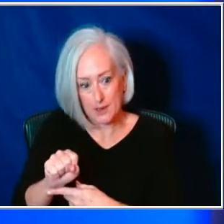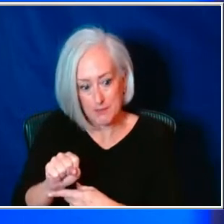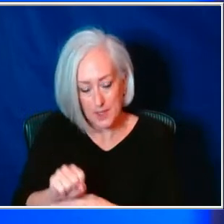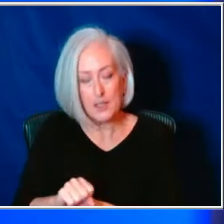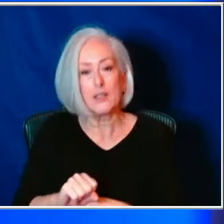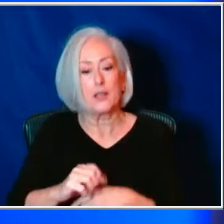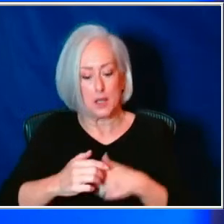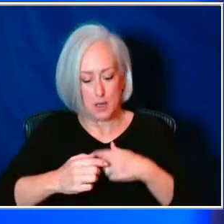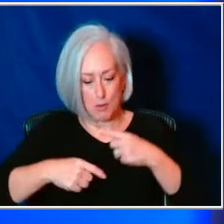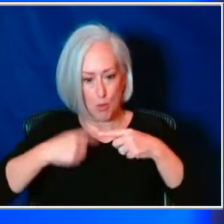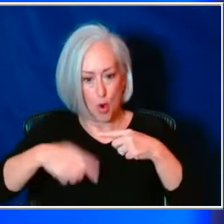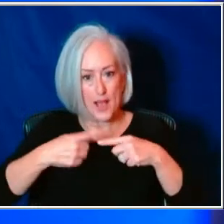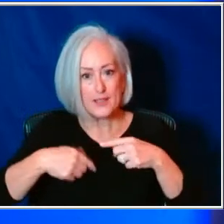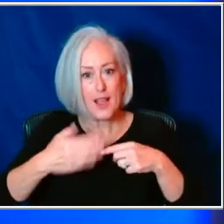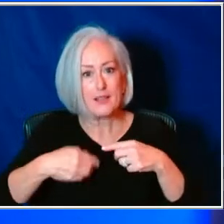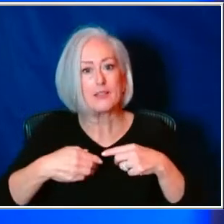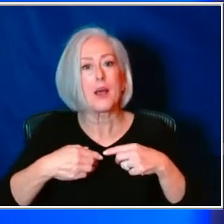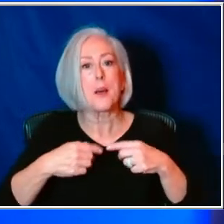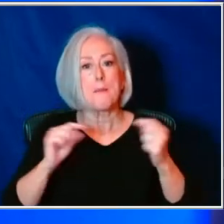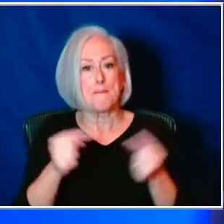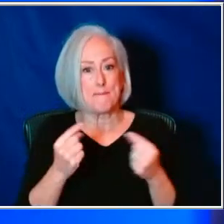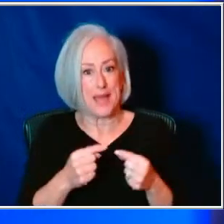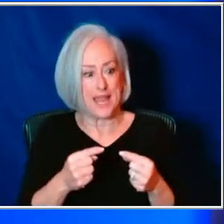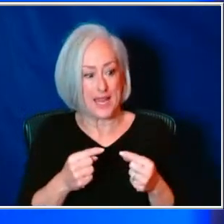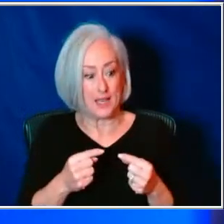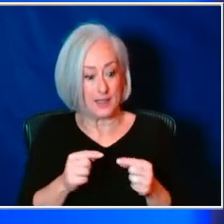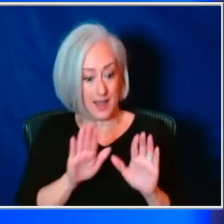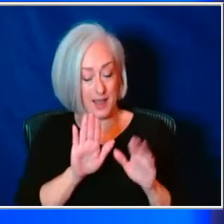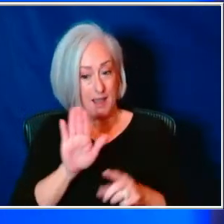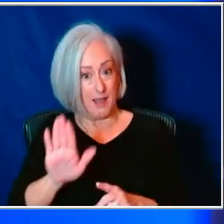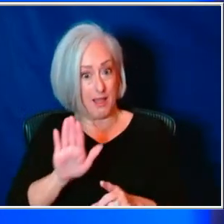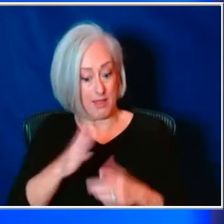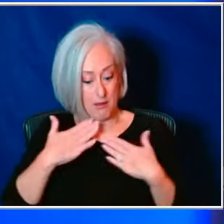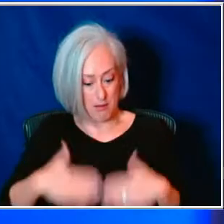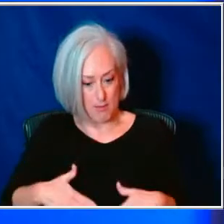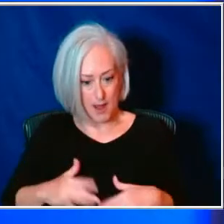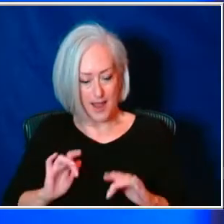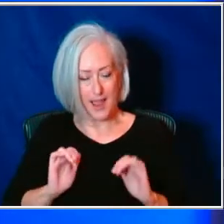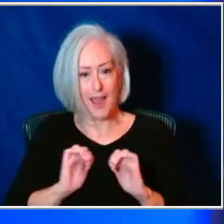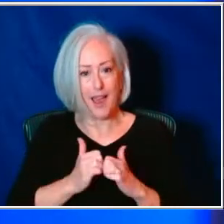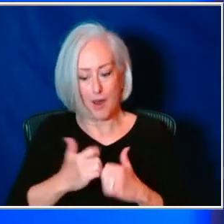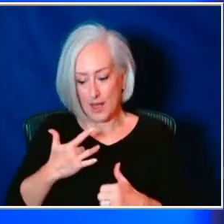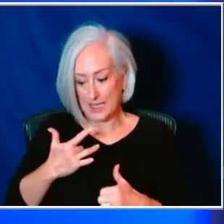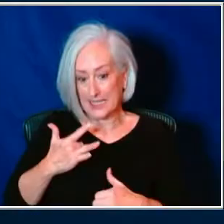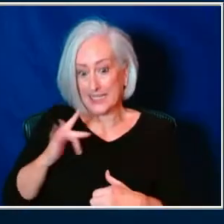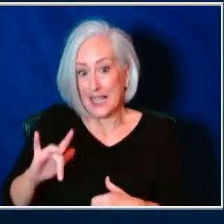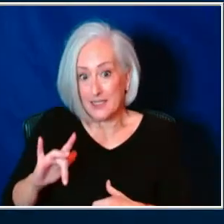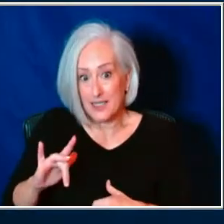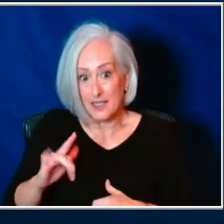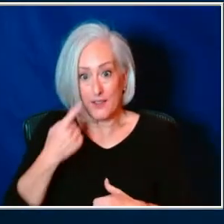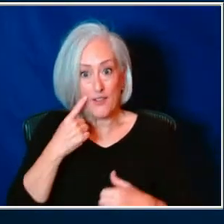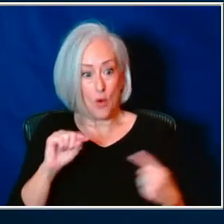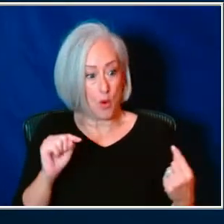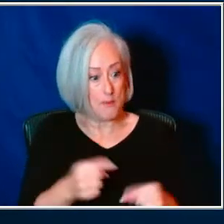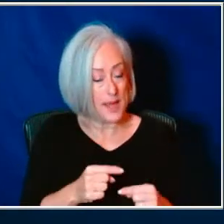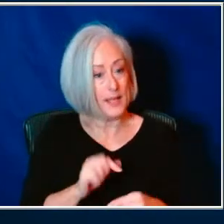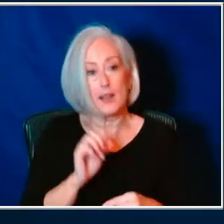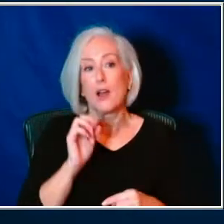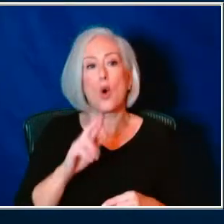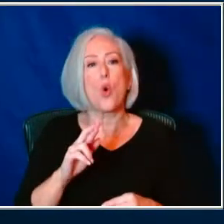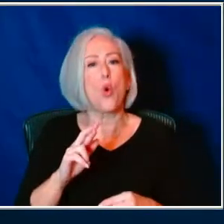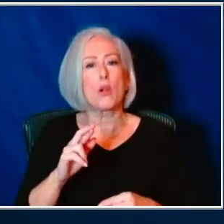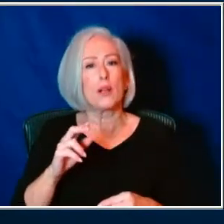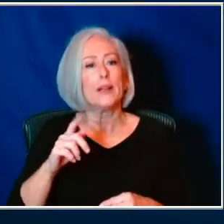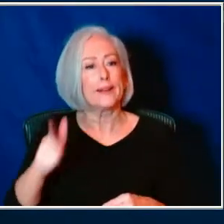to elucidate how sensitive they may be to pain or if they have high pain thresholds. Oh, that sounds